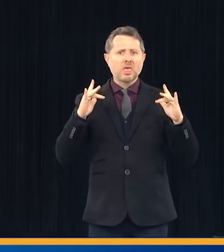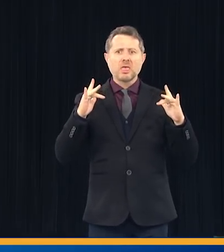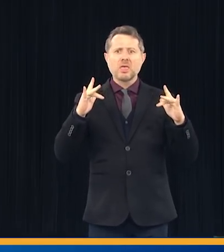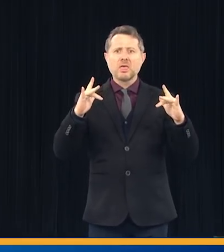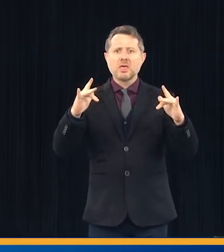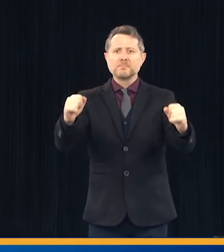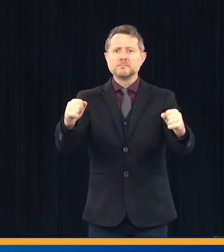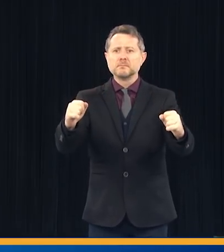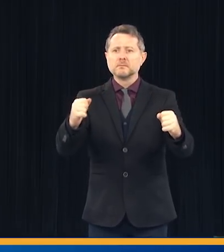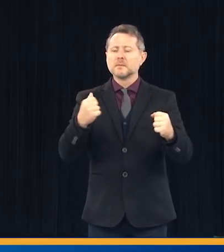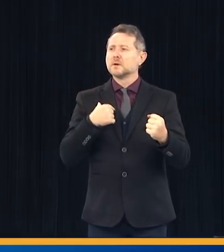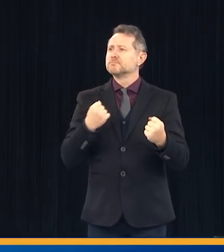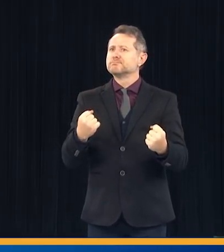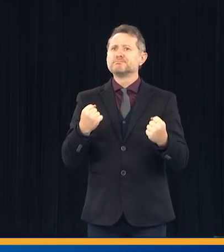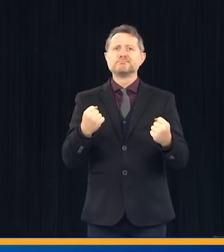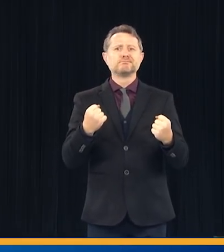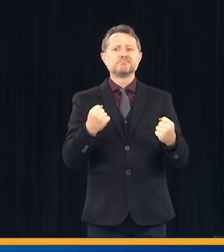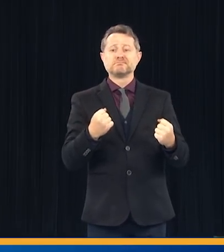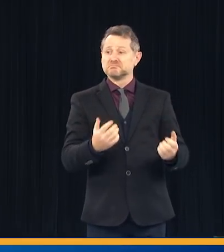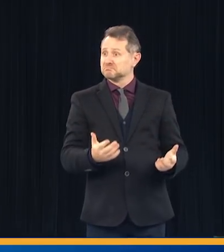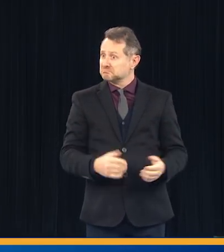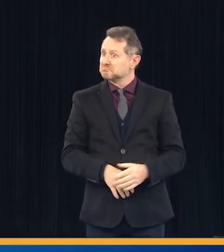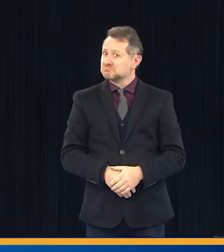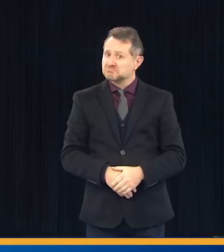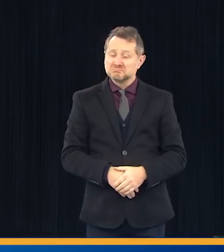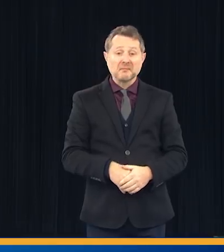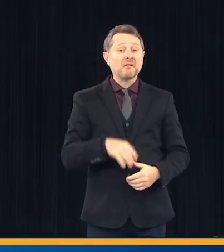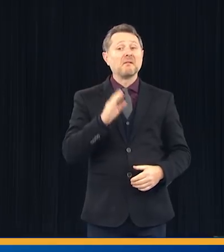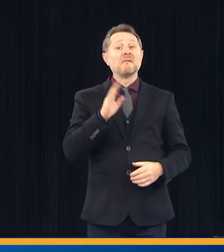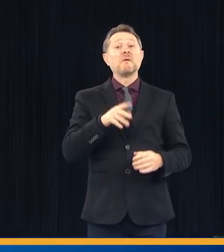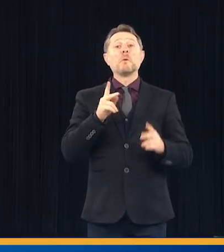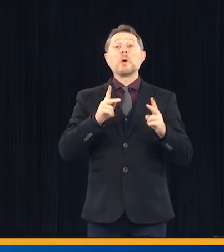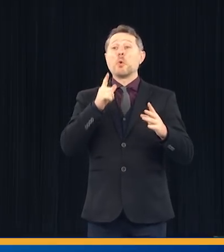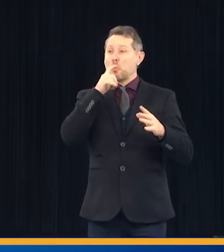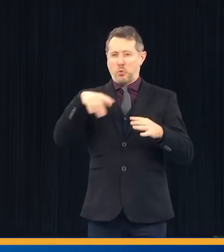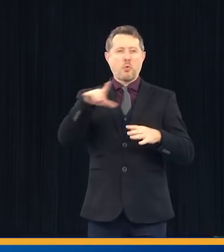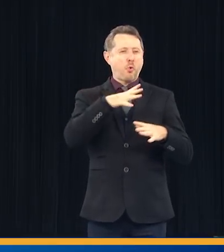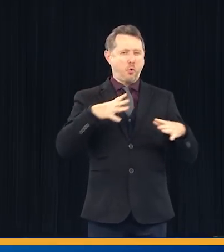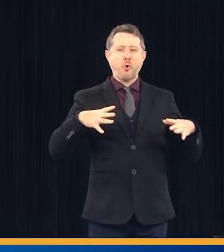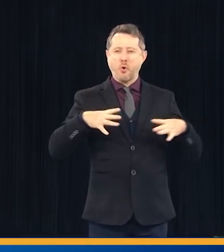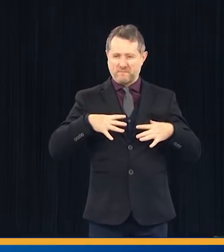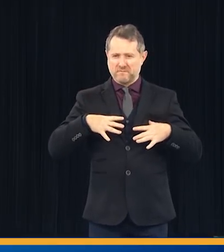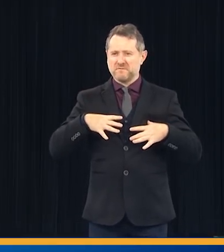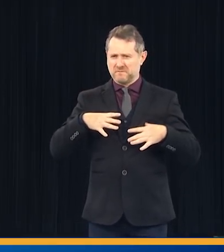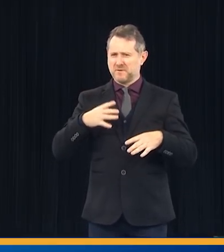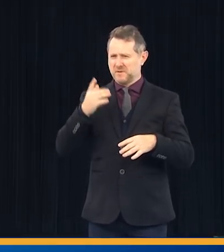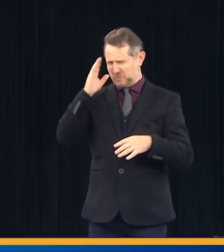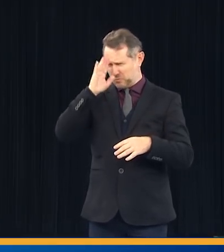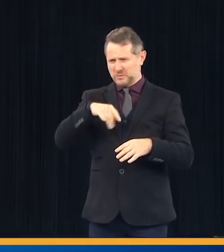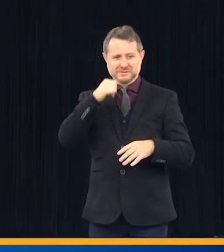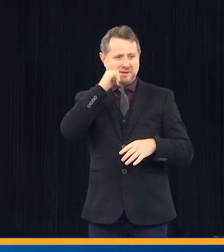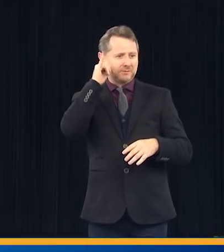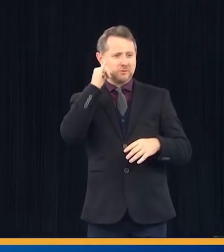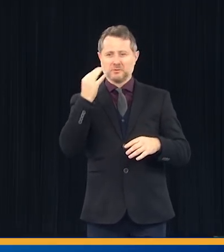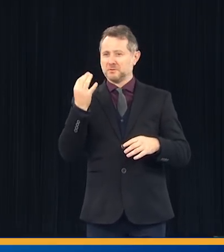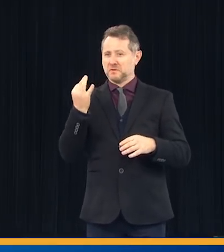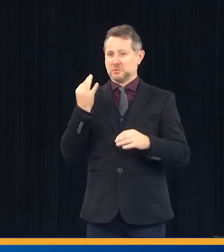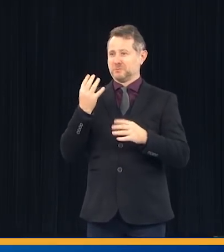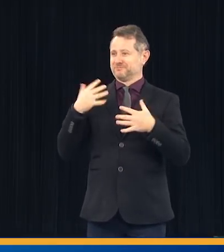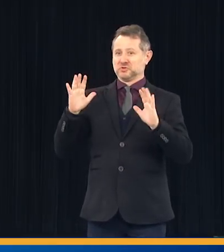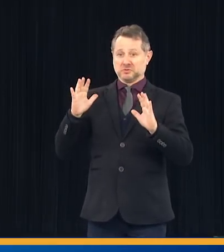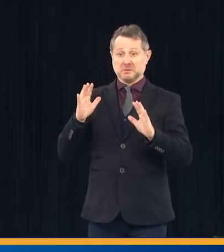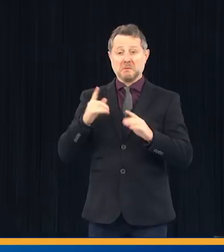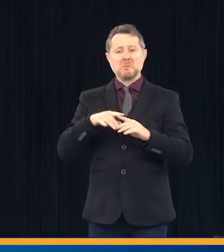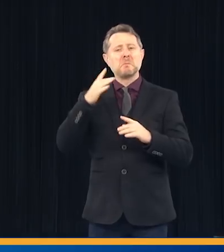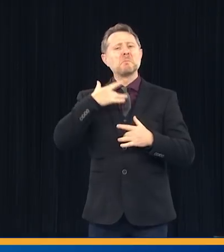off work, except people were off work yesterday. Saturday is the day that the traffic is lighter,